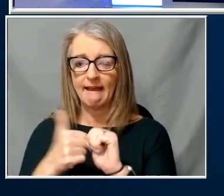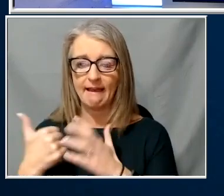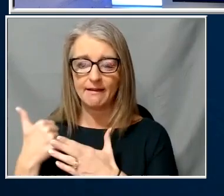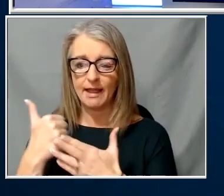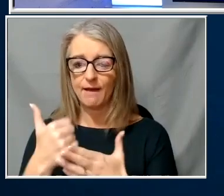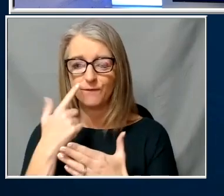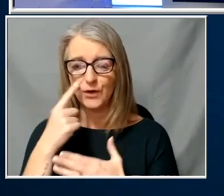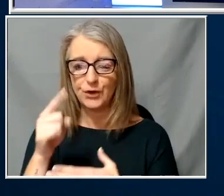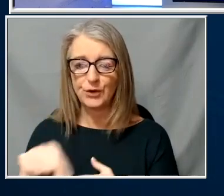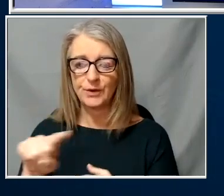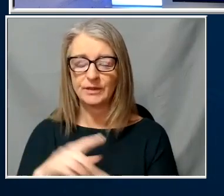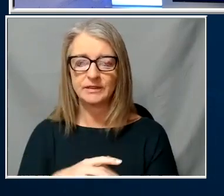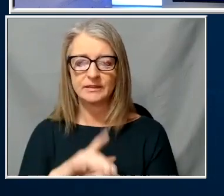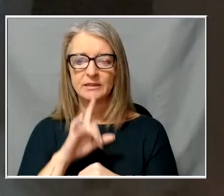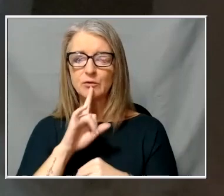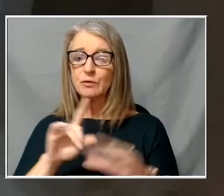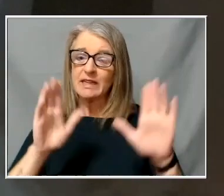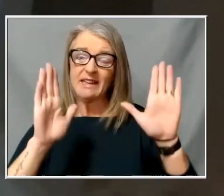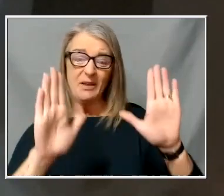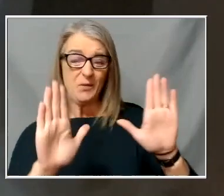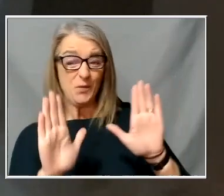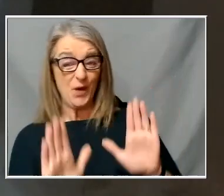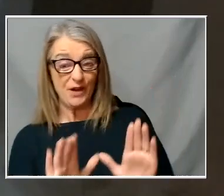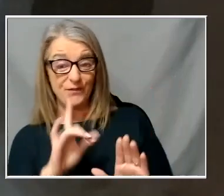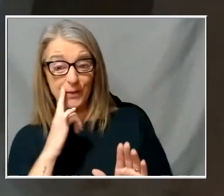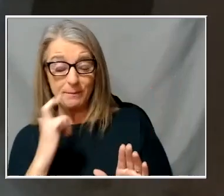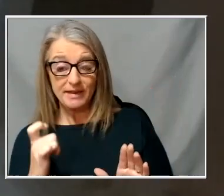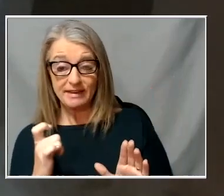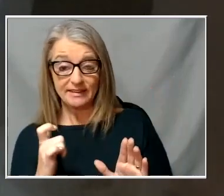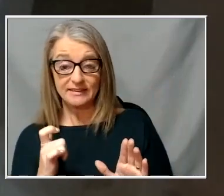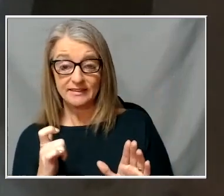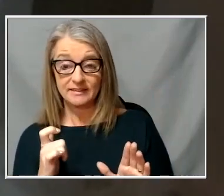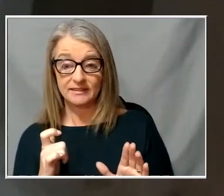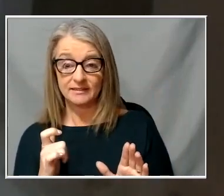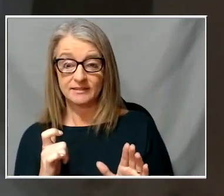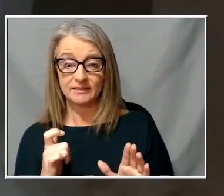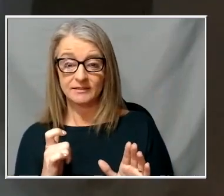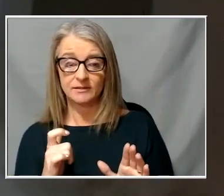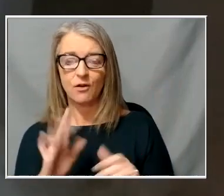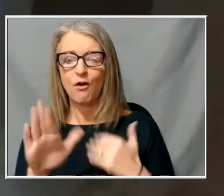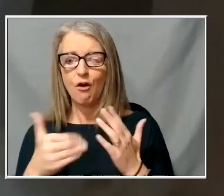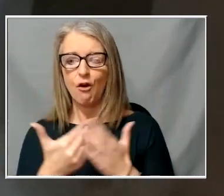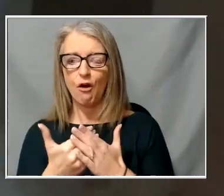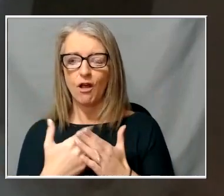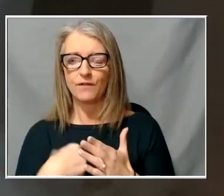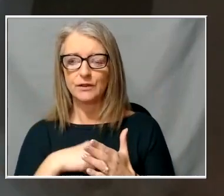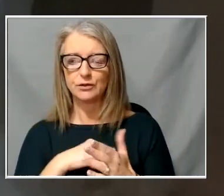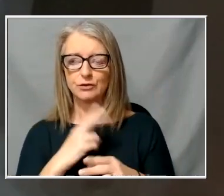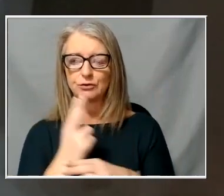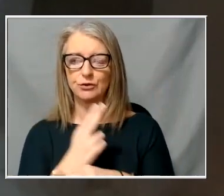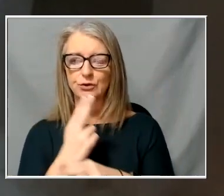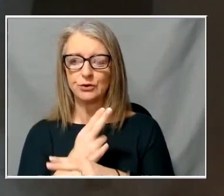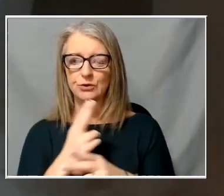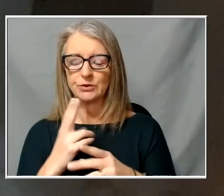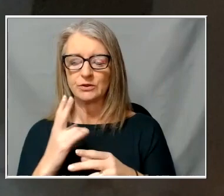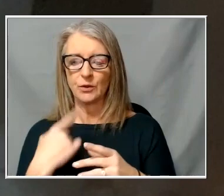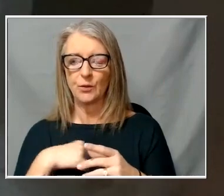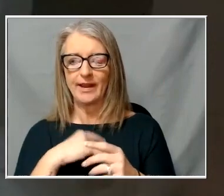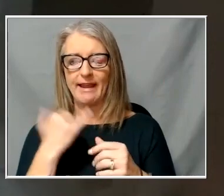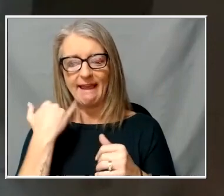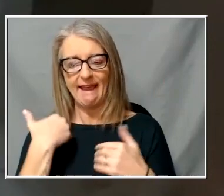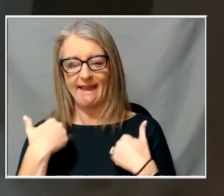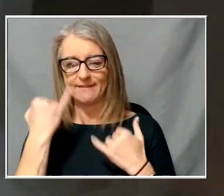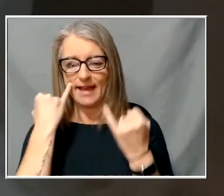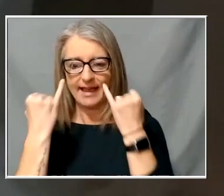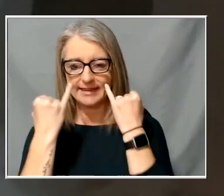you? Well, it's wonderful because it's all of us that are on always have ideas. And